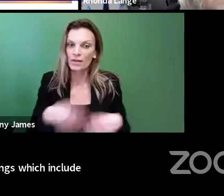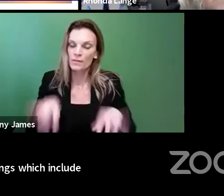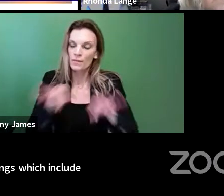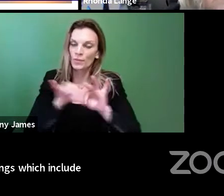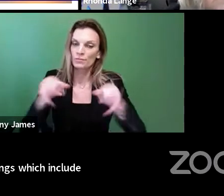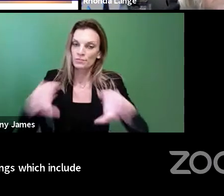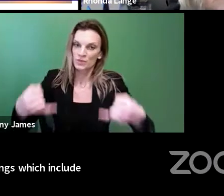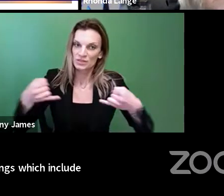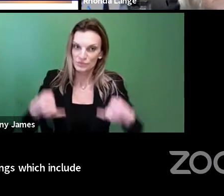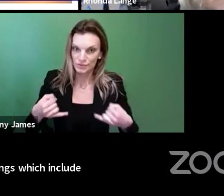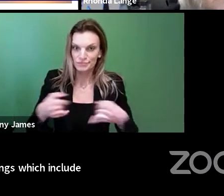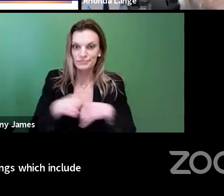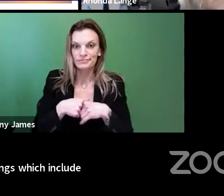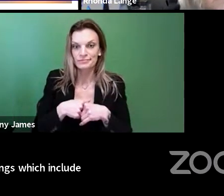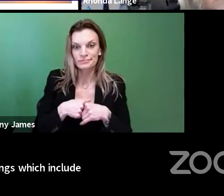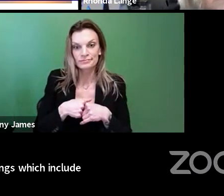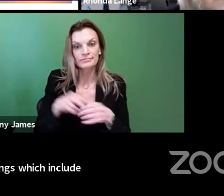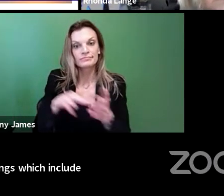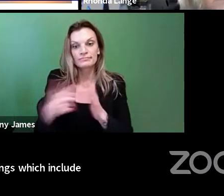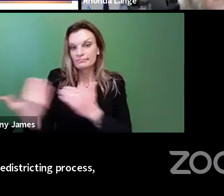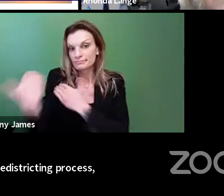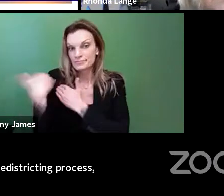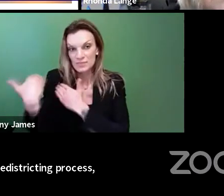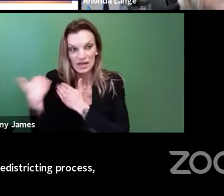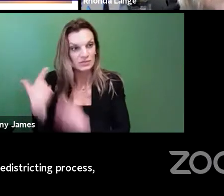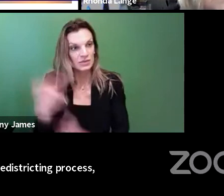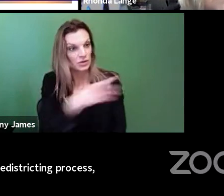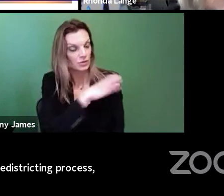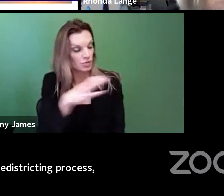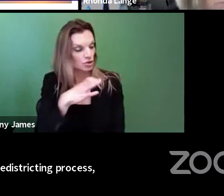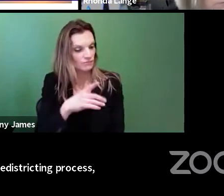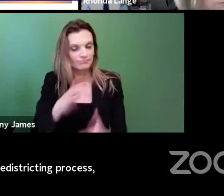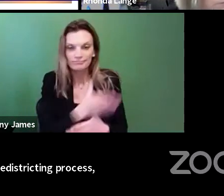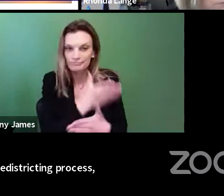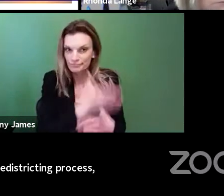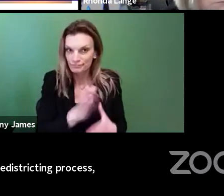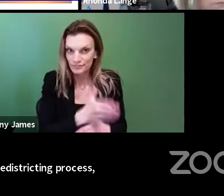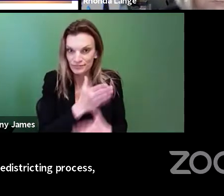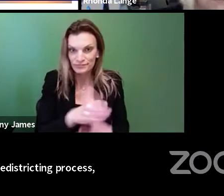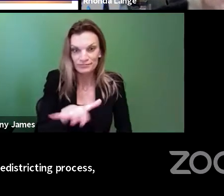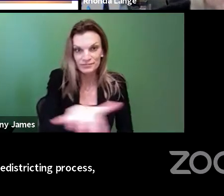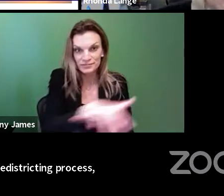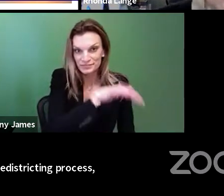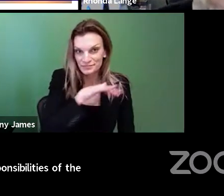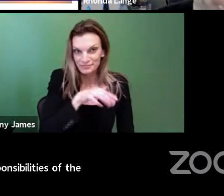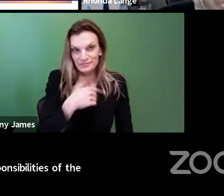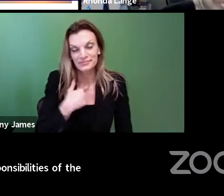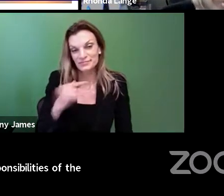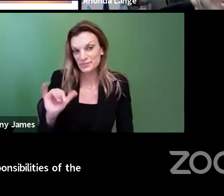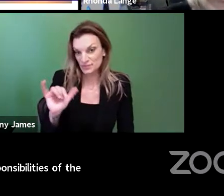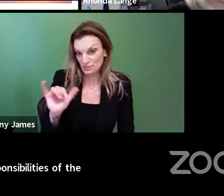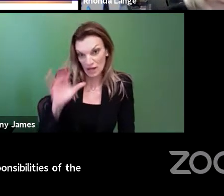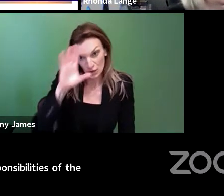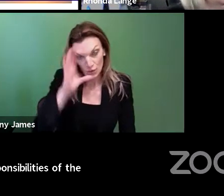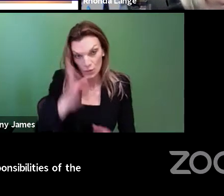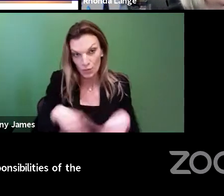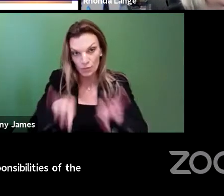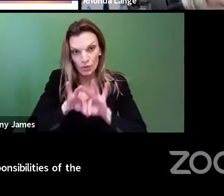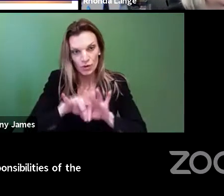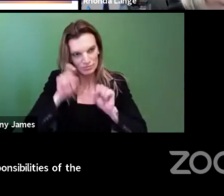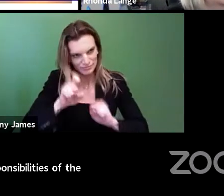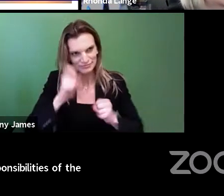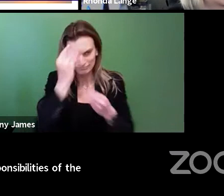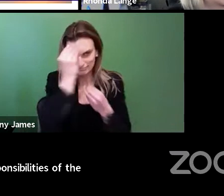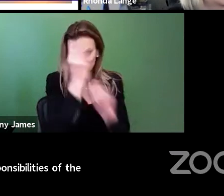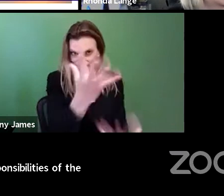process, sharing the purpose and responsibilities of the commission, and I think most importantly, soliciting information